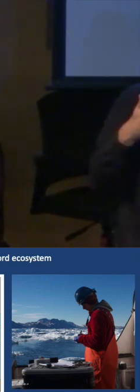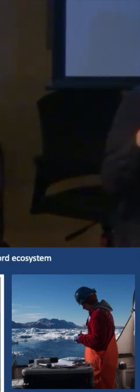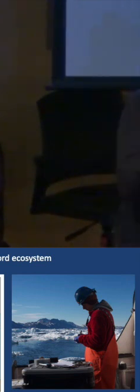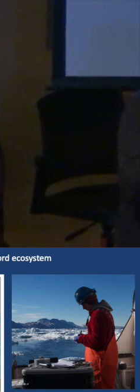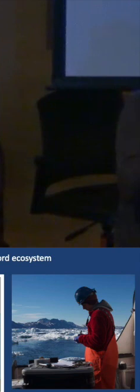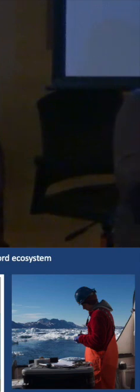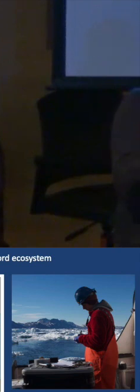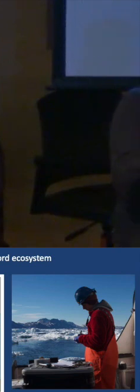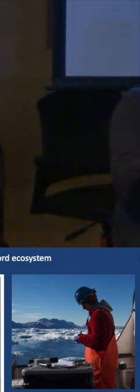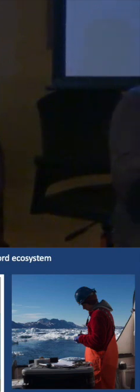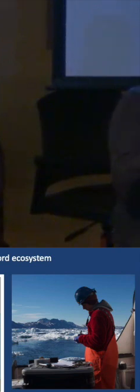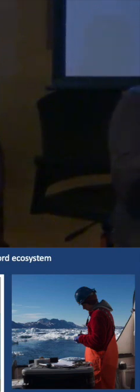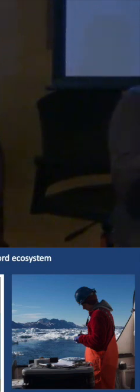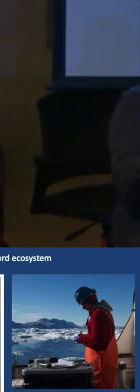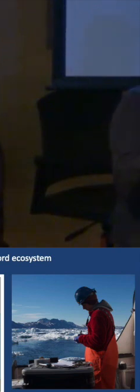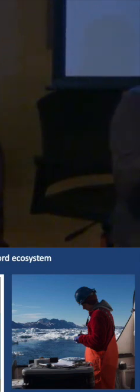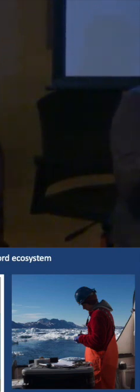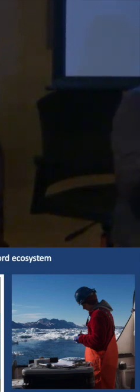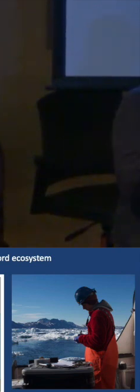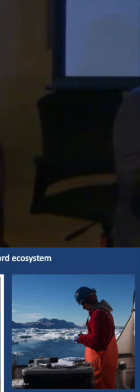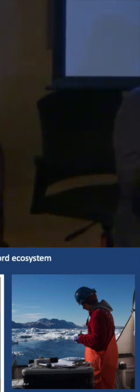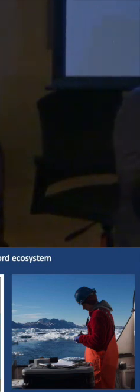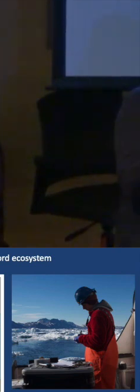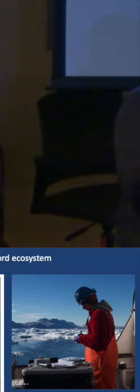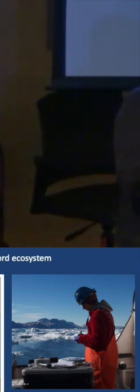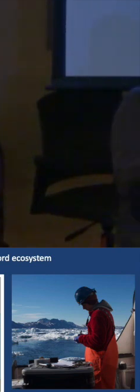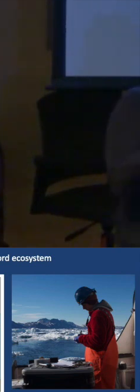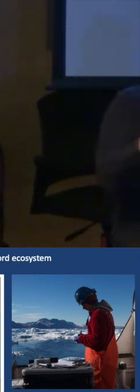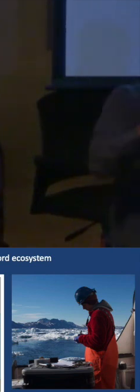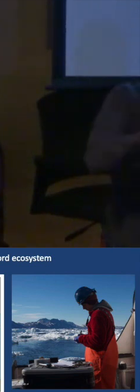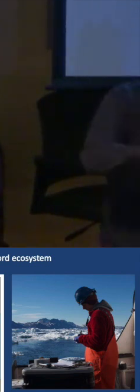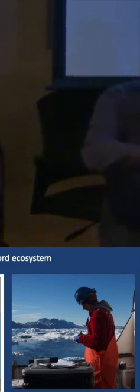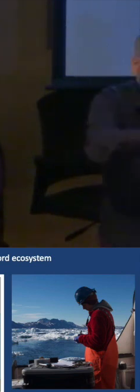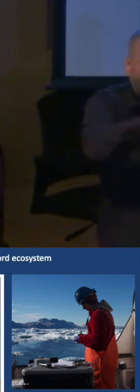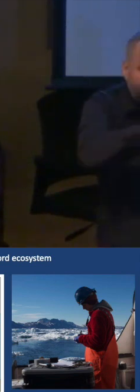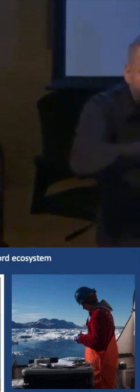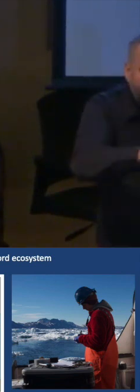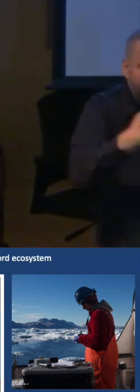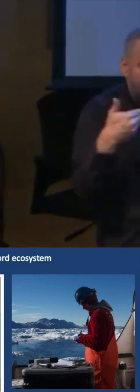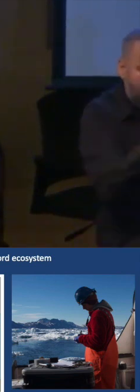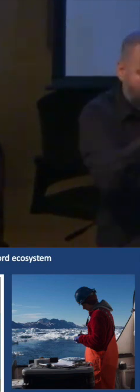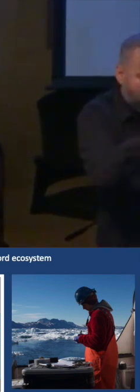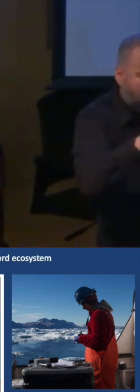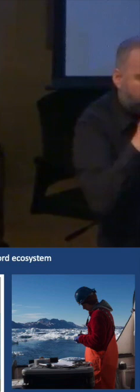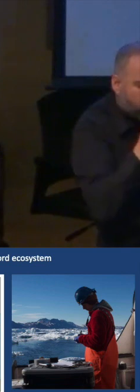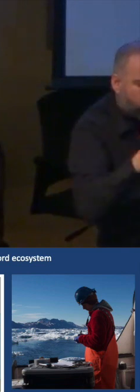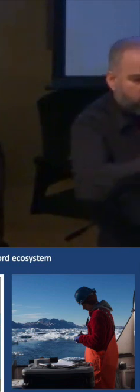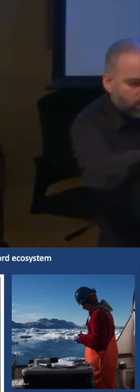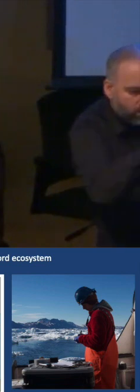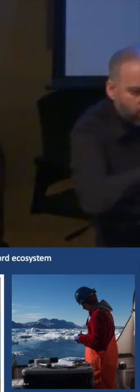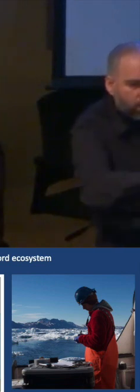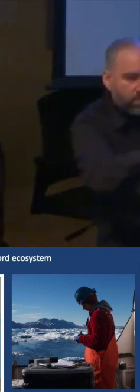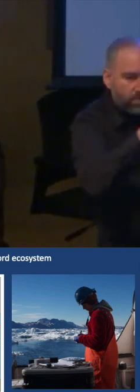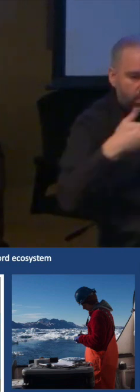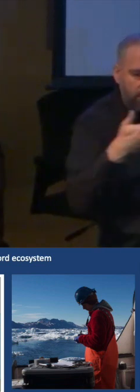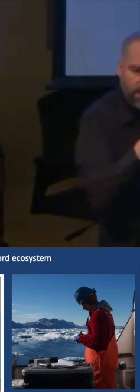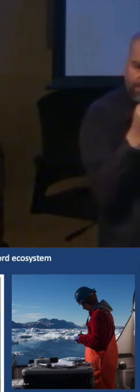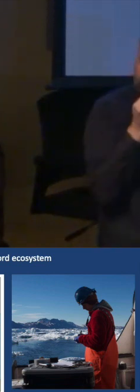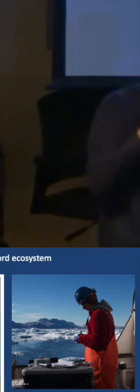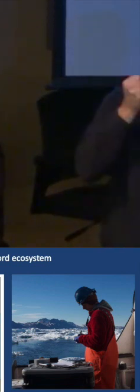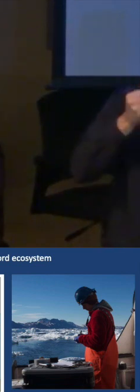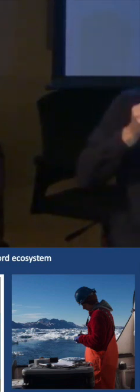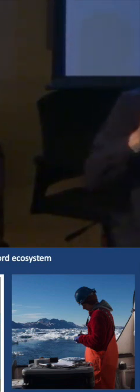large marine terminating glaciers because they end up being these hot spots of productivity. Seabirds,